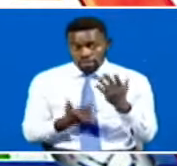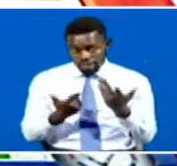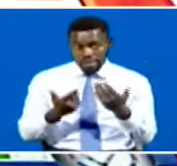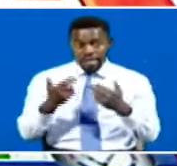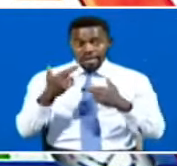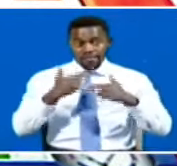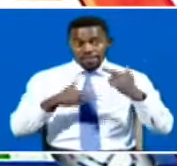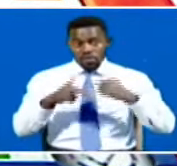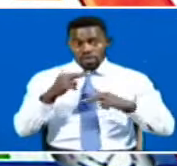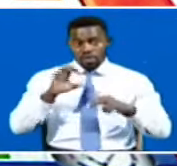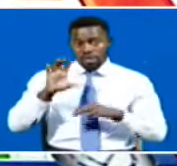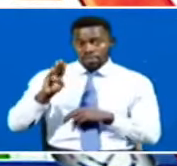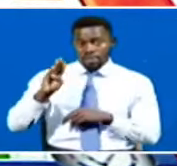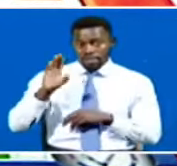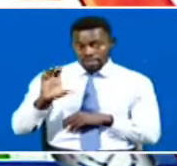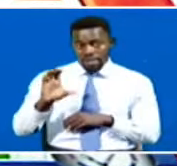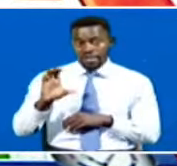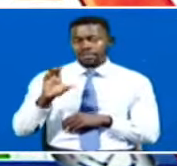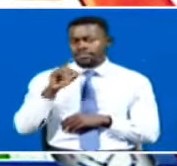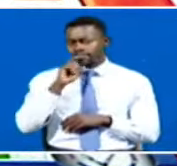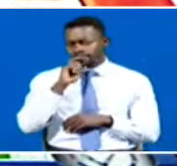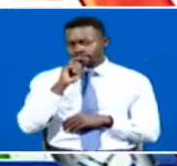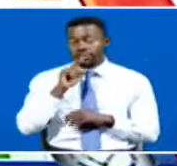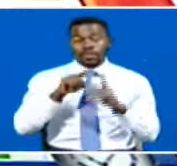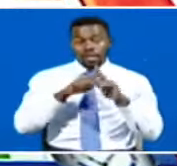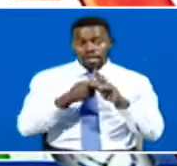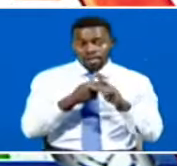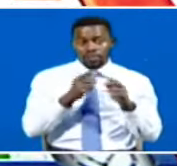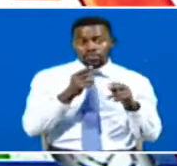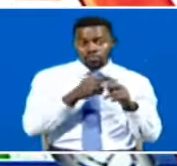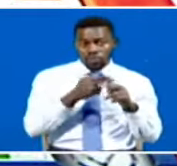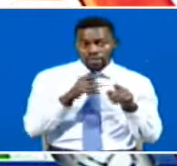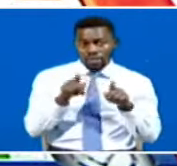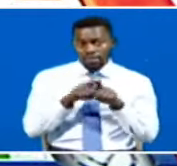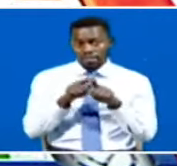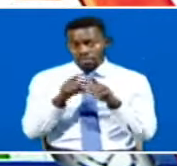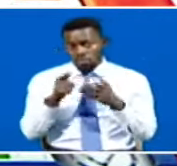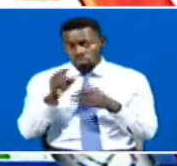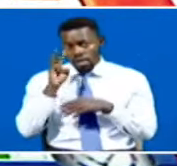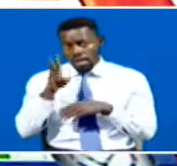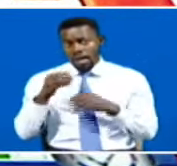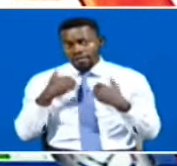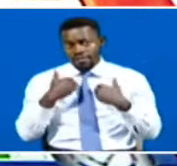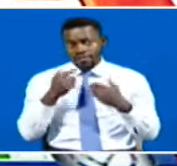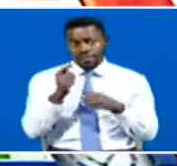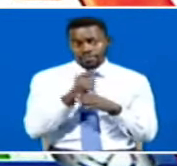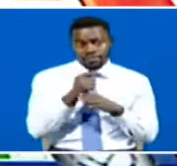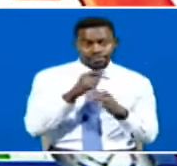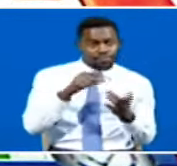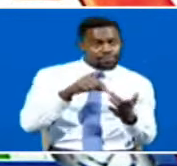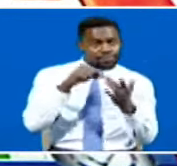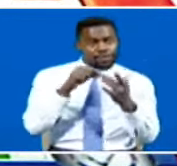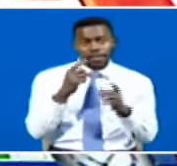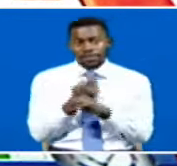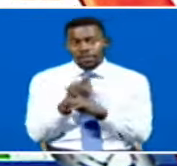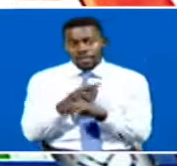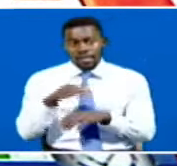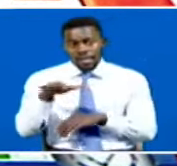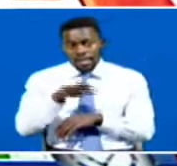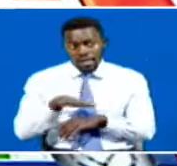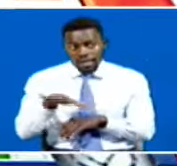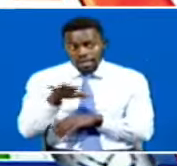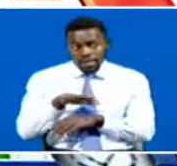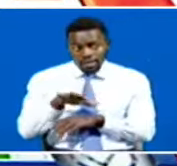reviewing CBC textbooks has already begun, and the process will culminate in reduced learning areas and shifting